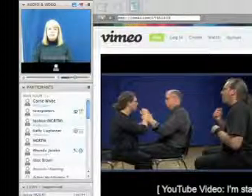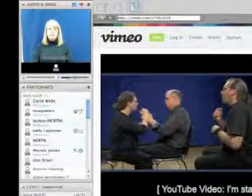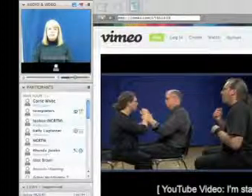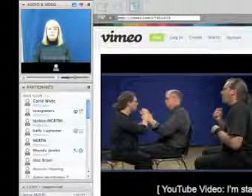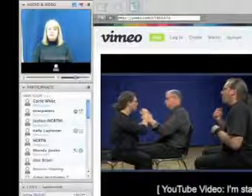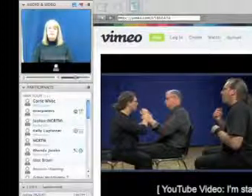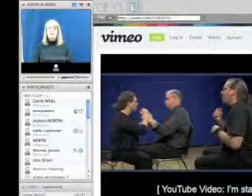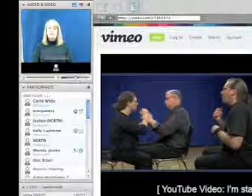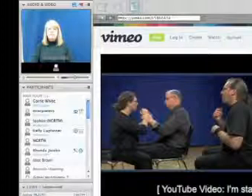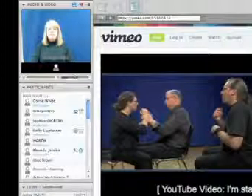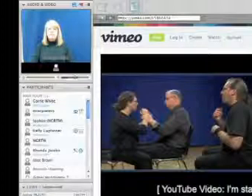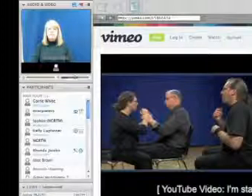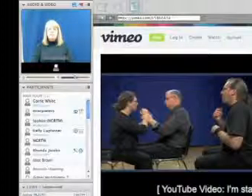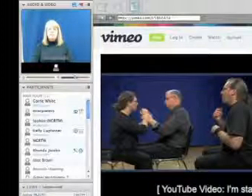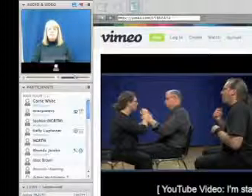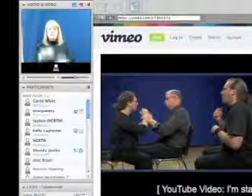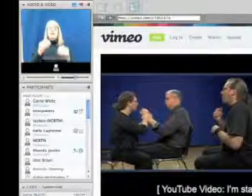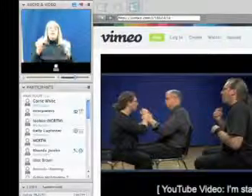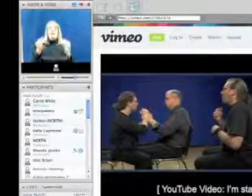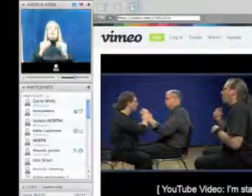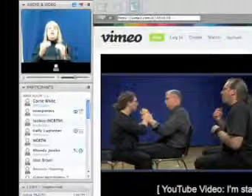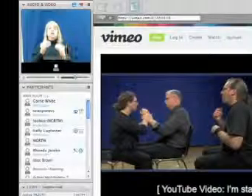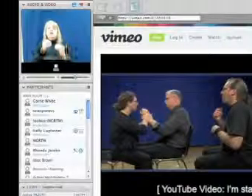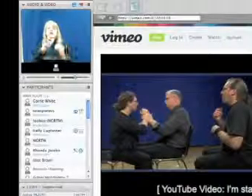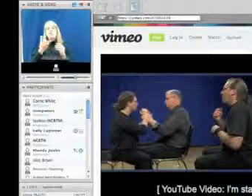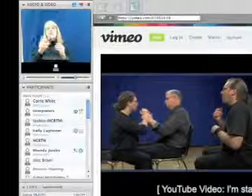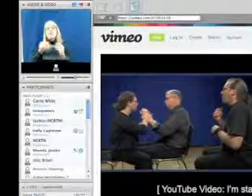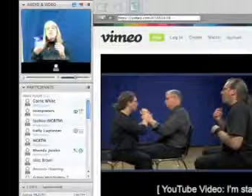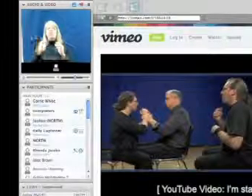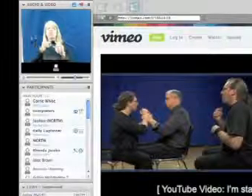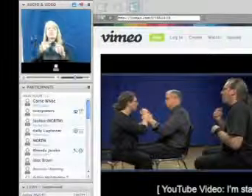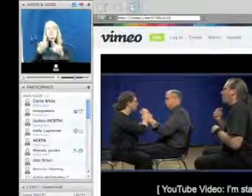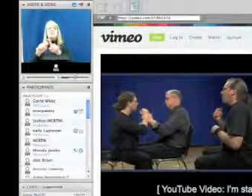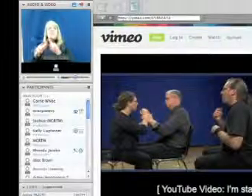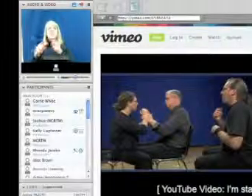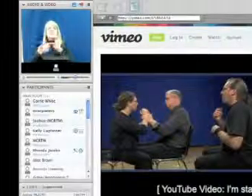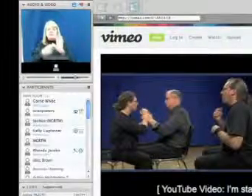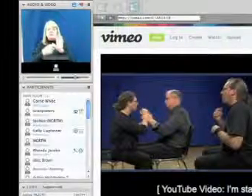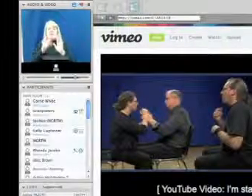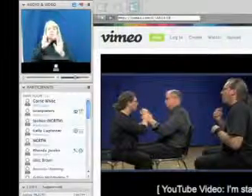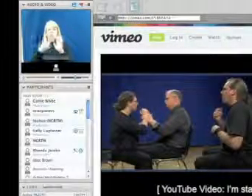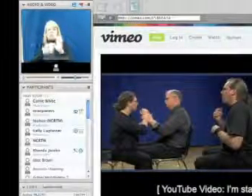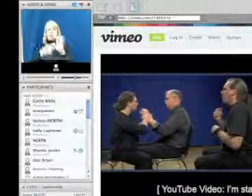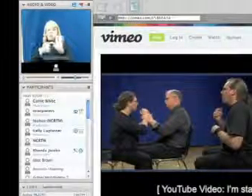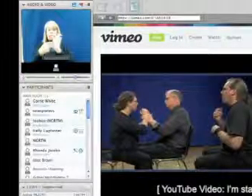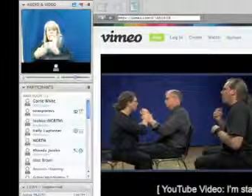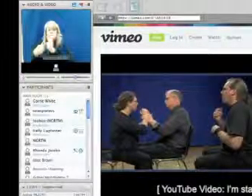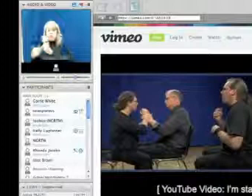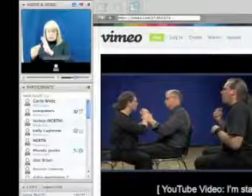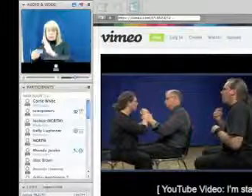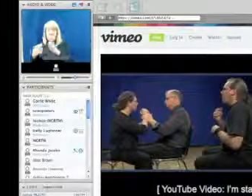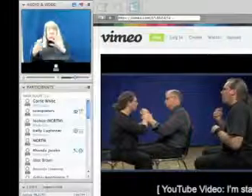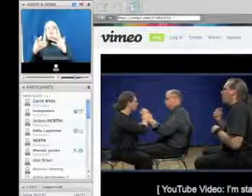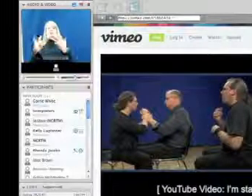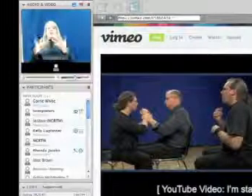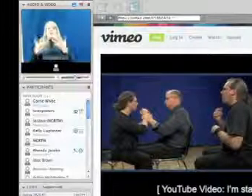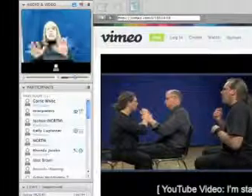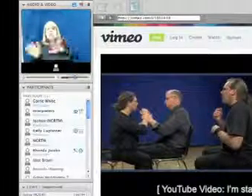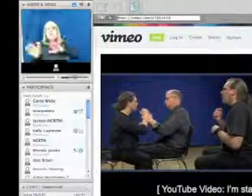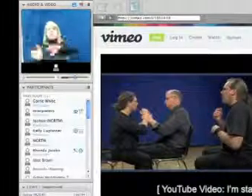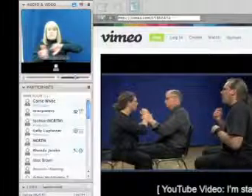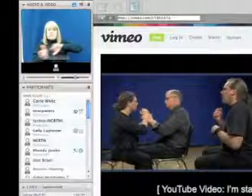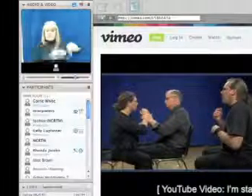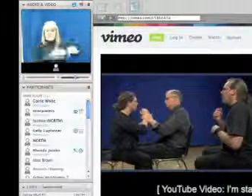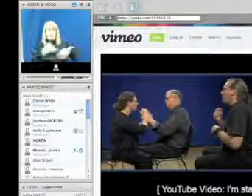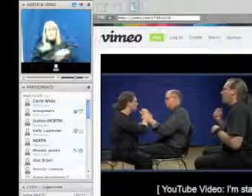Now there's a couple of other examples I want to give you, and then we're going to switch to another interpreting team